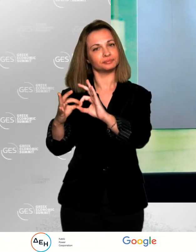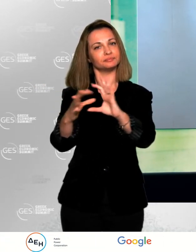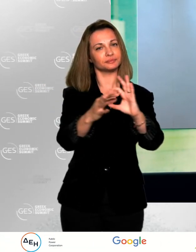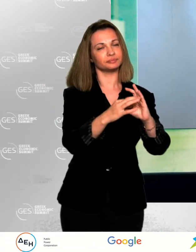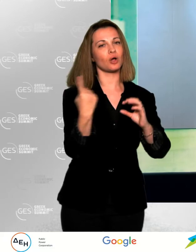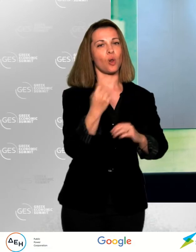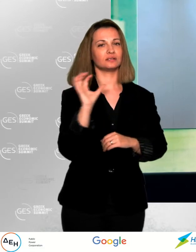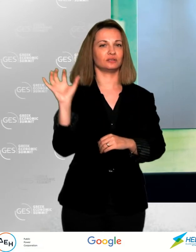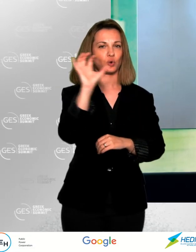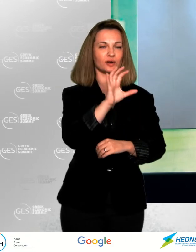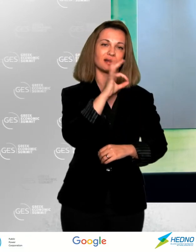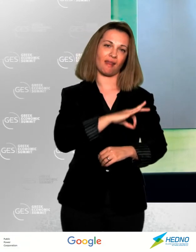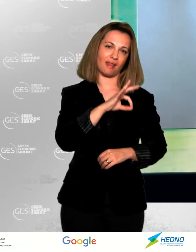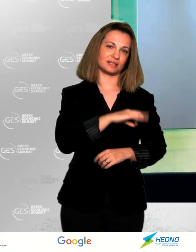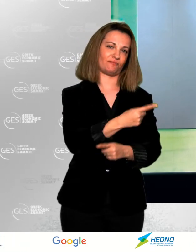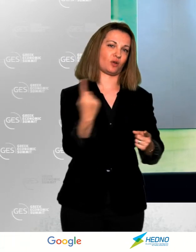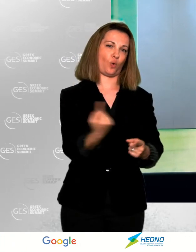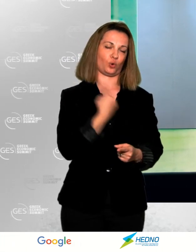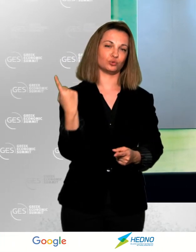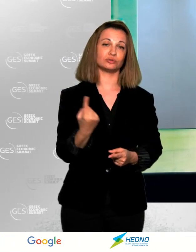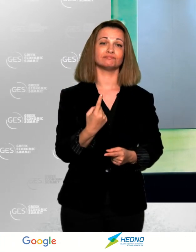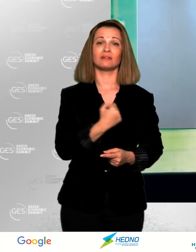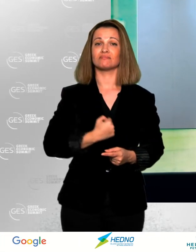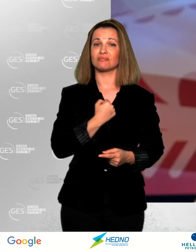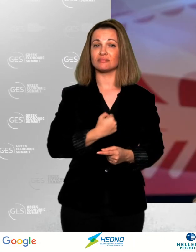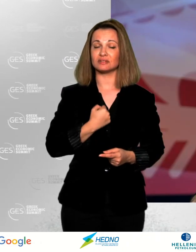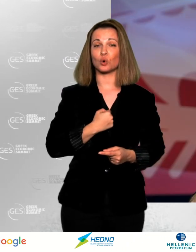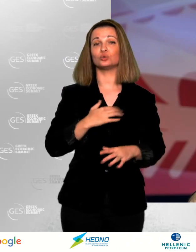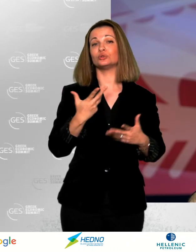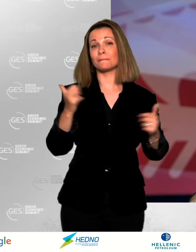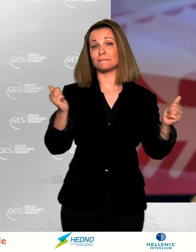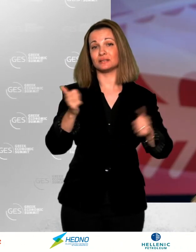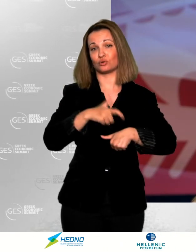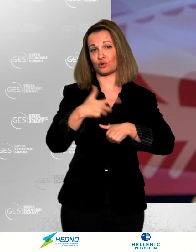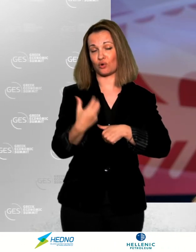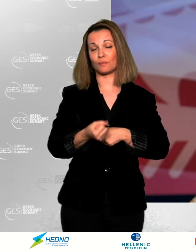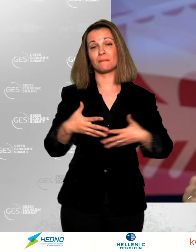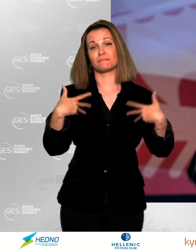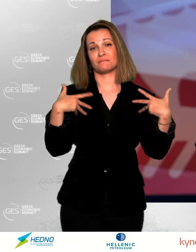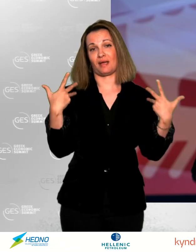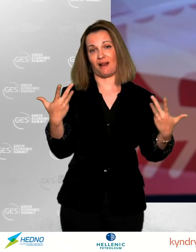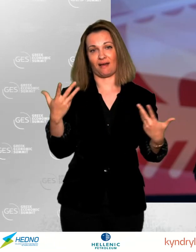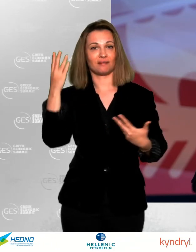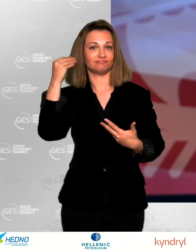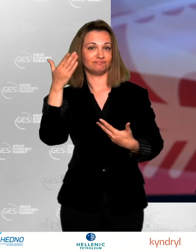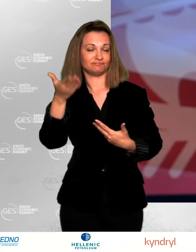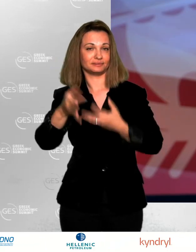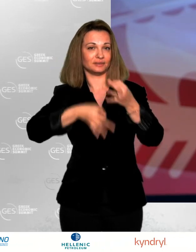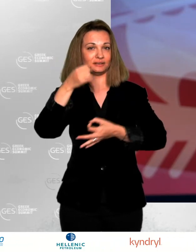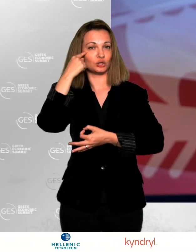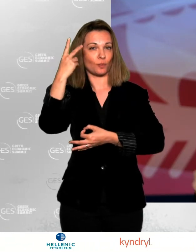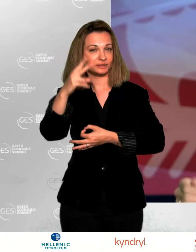always a pleasure to listen to you, combining both analysis and always an approach based